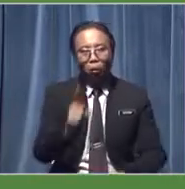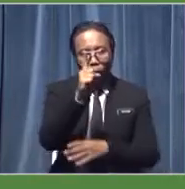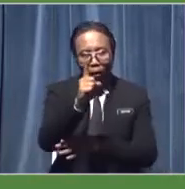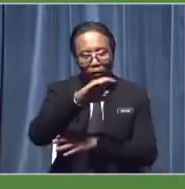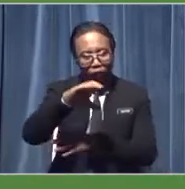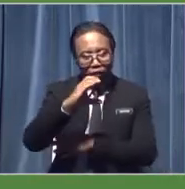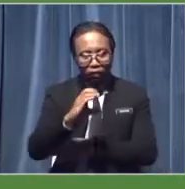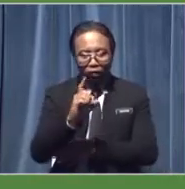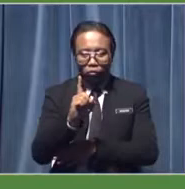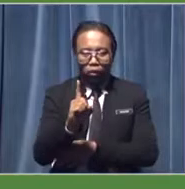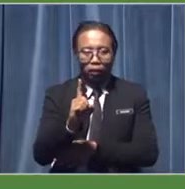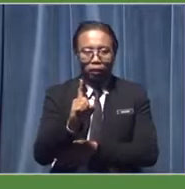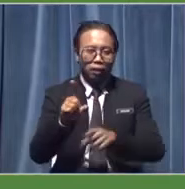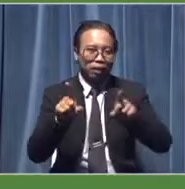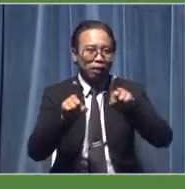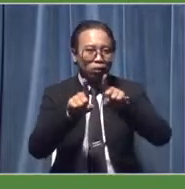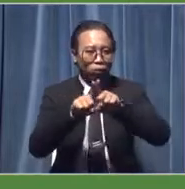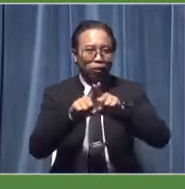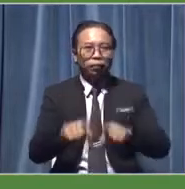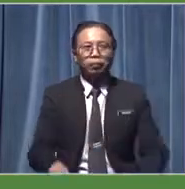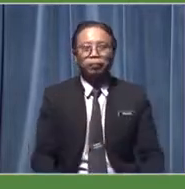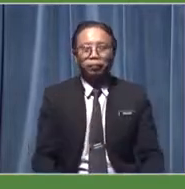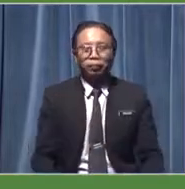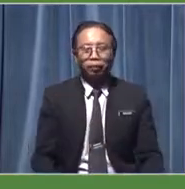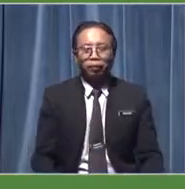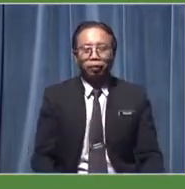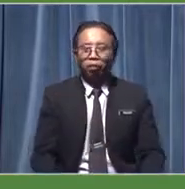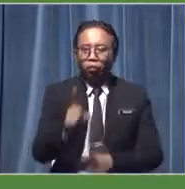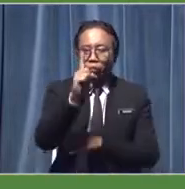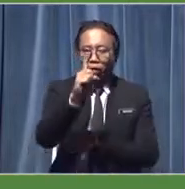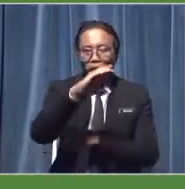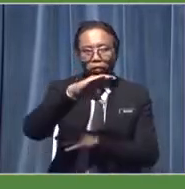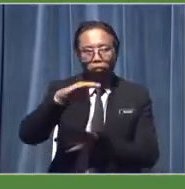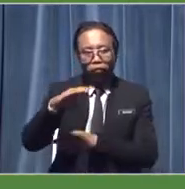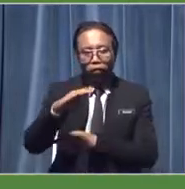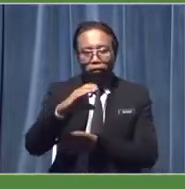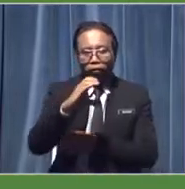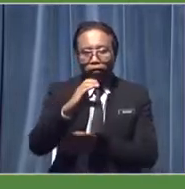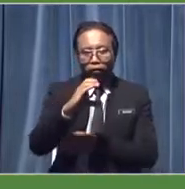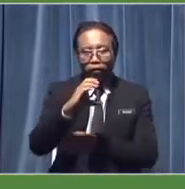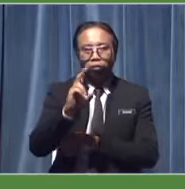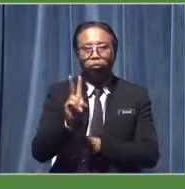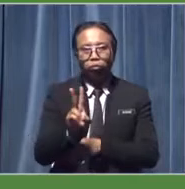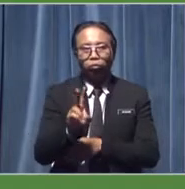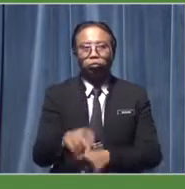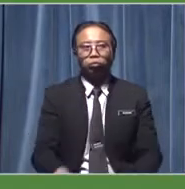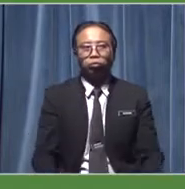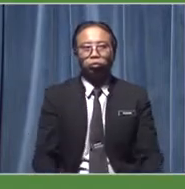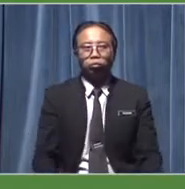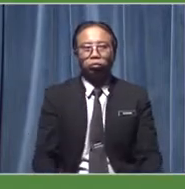over Cy equals 1 over C2